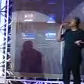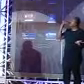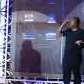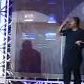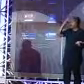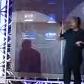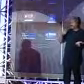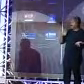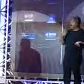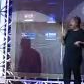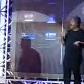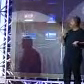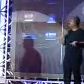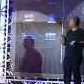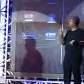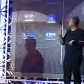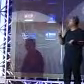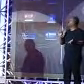Lyotard, for instance,